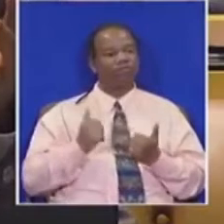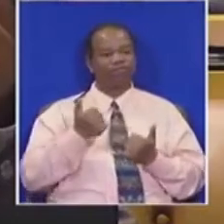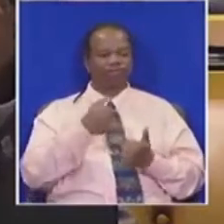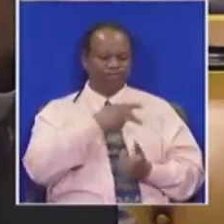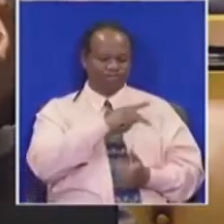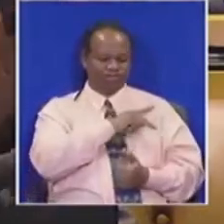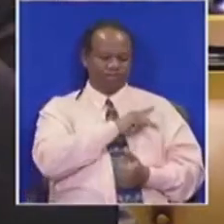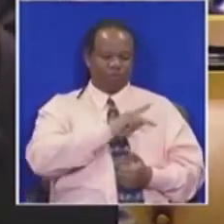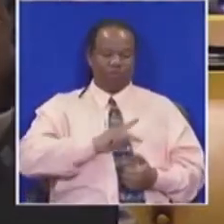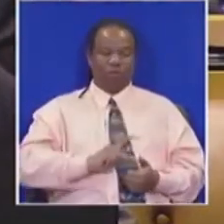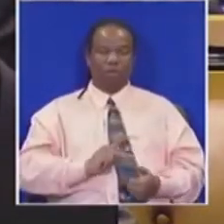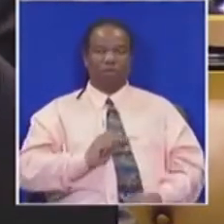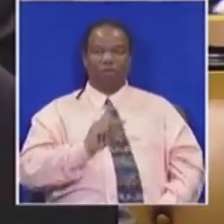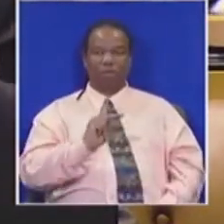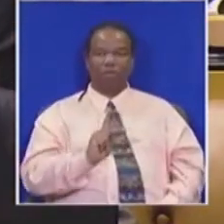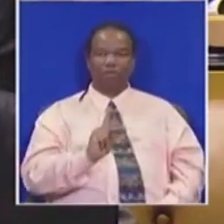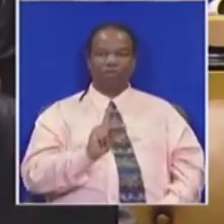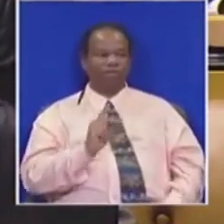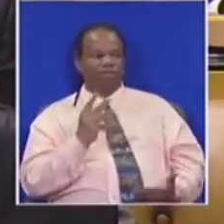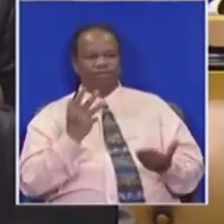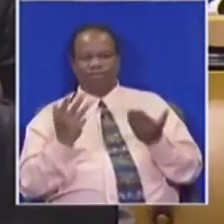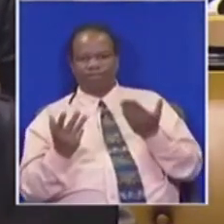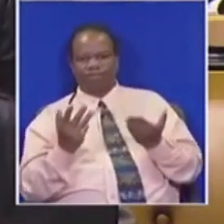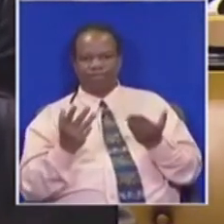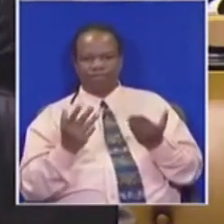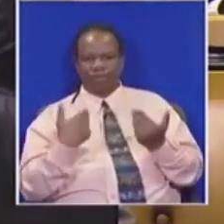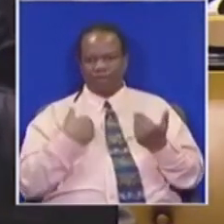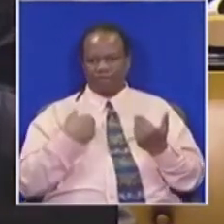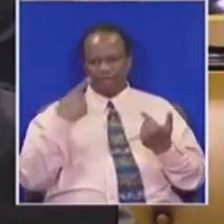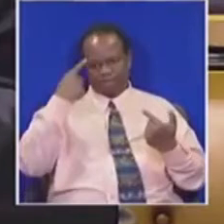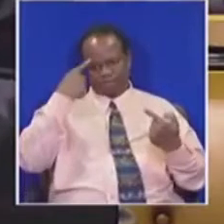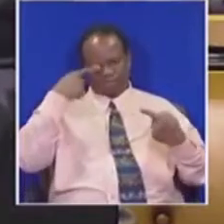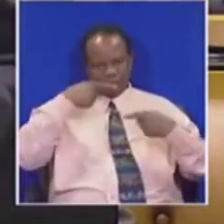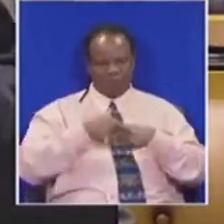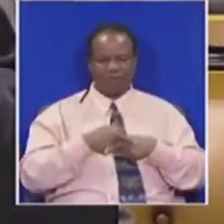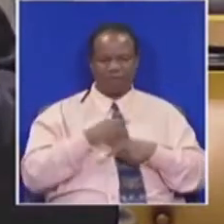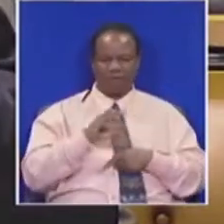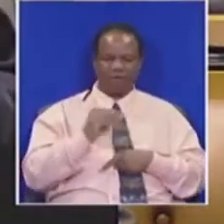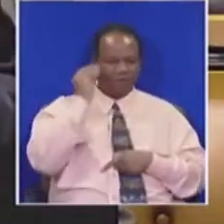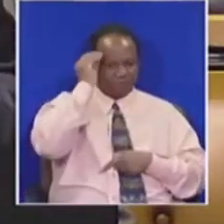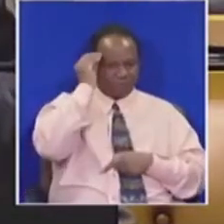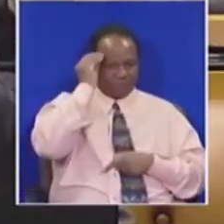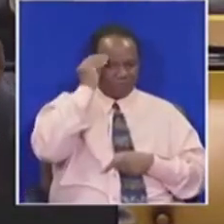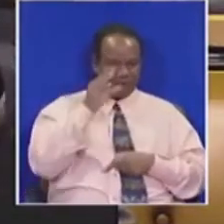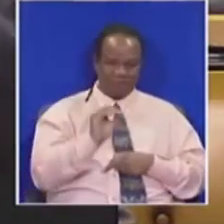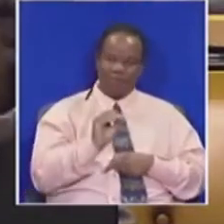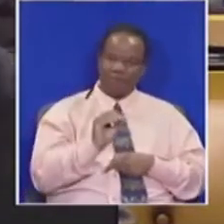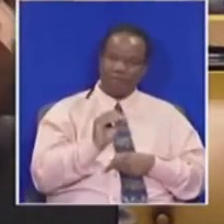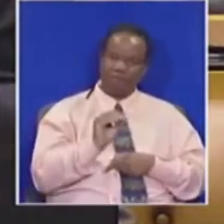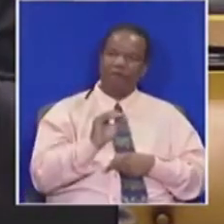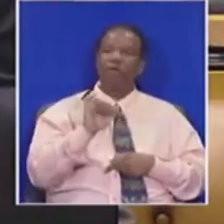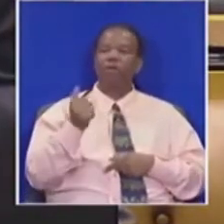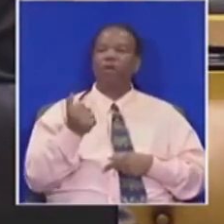the president has a conflict because the public protector's